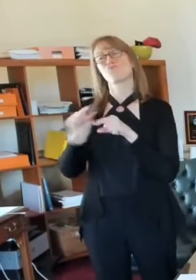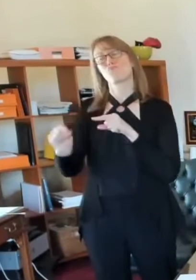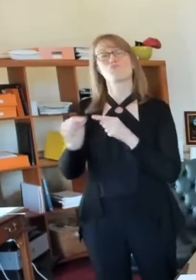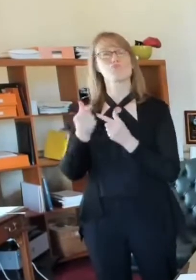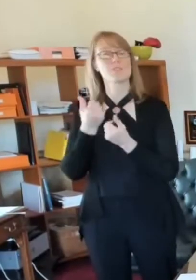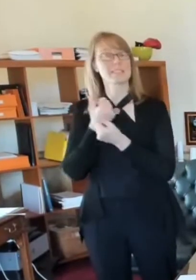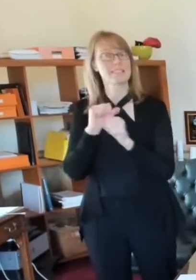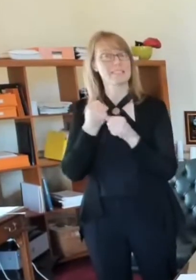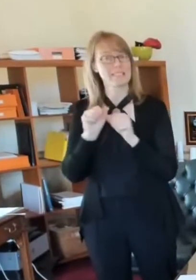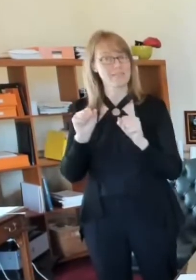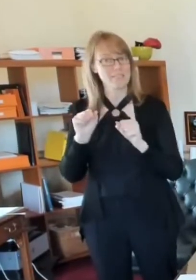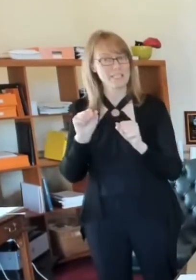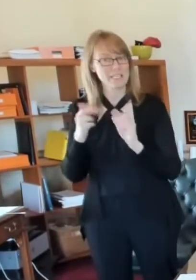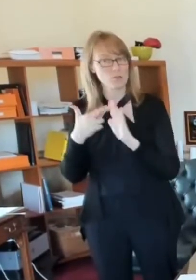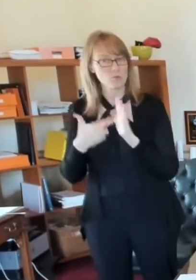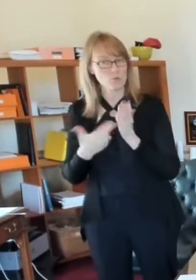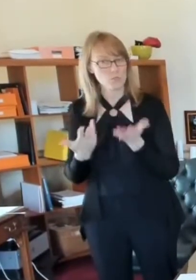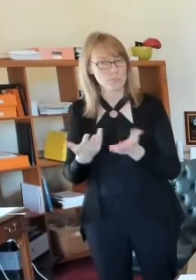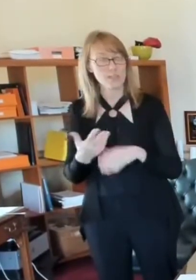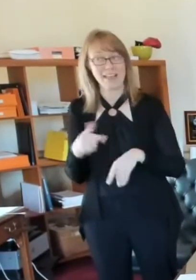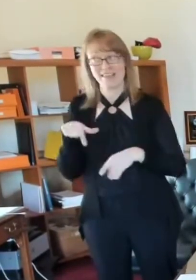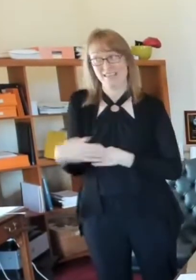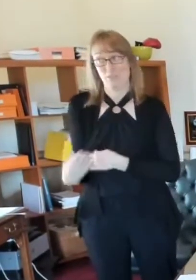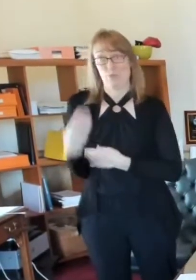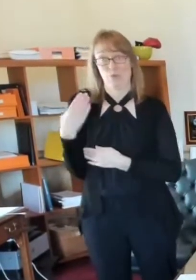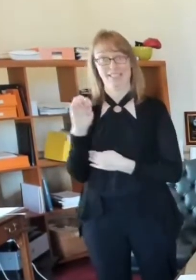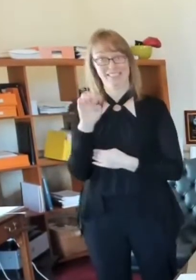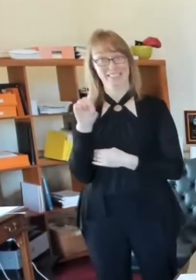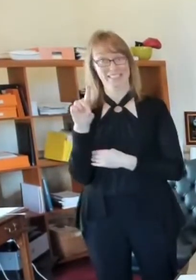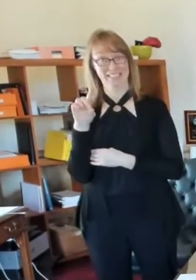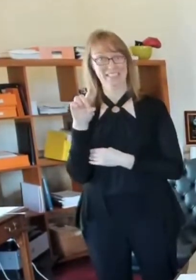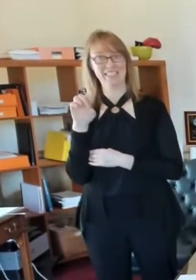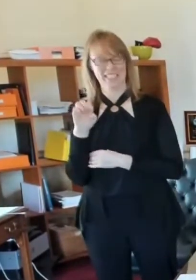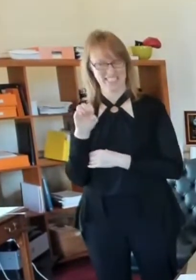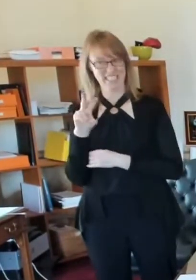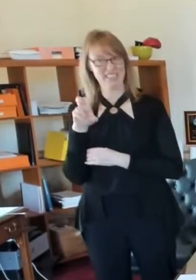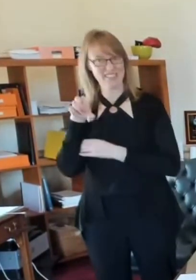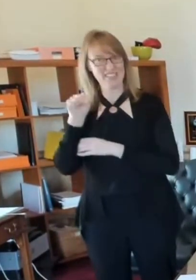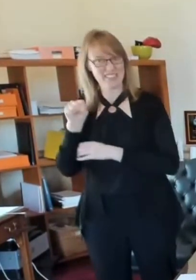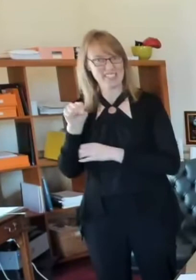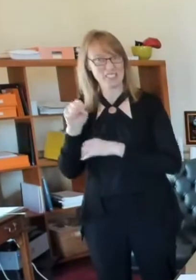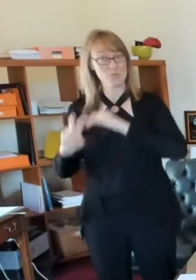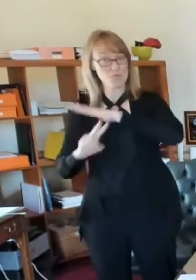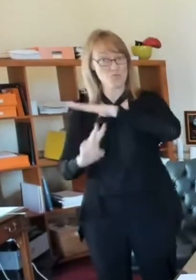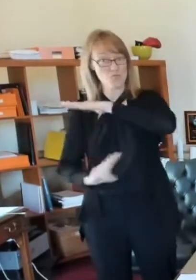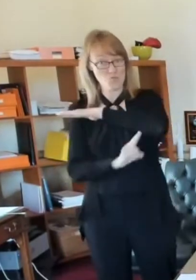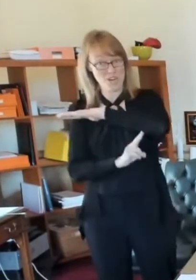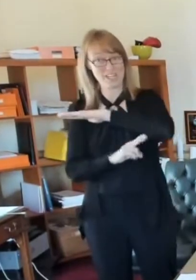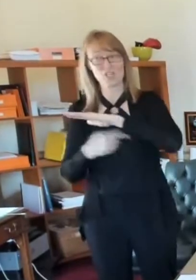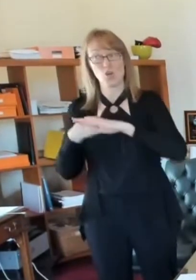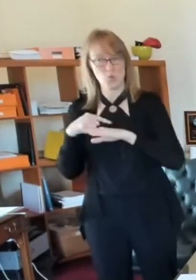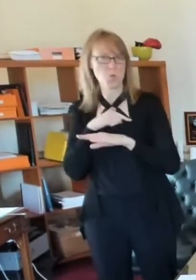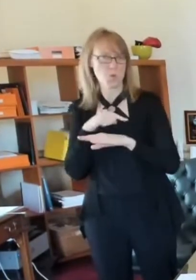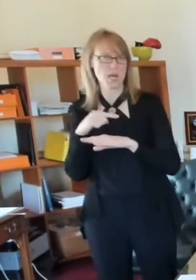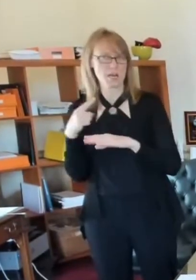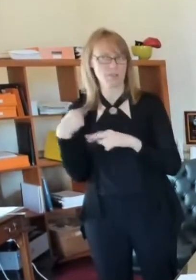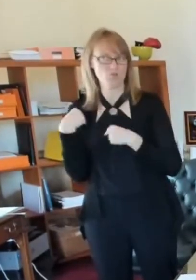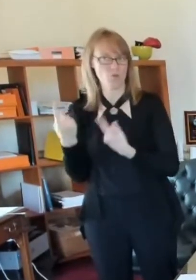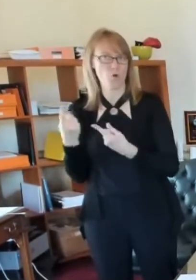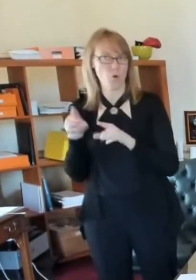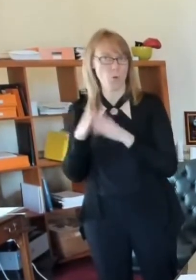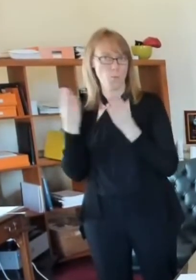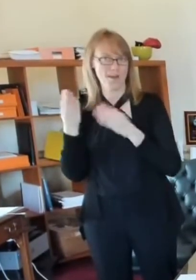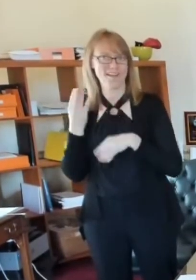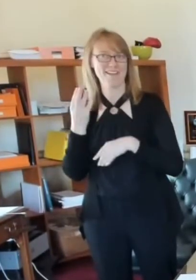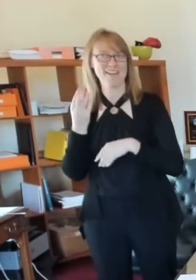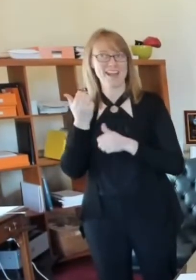morning, when we reopened Eads Bridge, which we've been doing every Monday morning, Eads Bridge will now remain